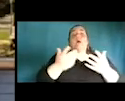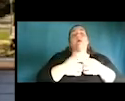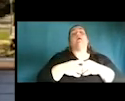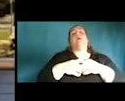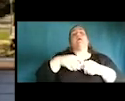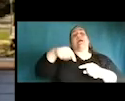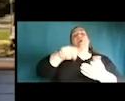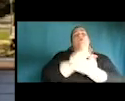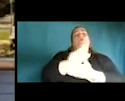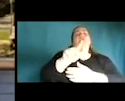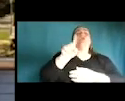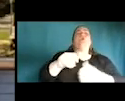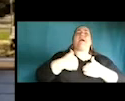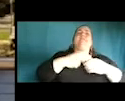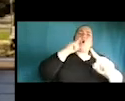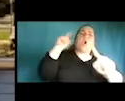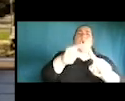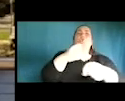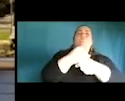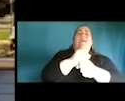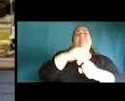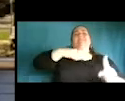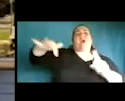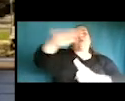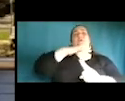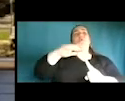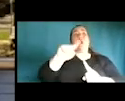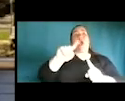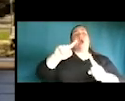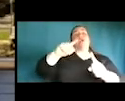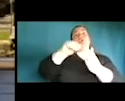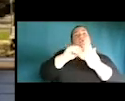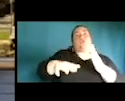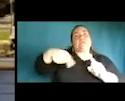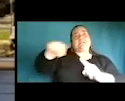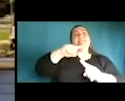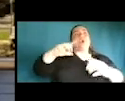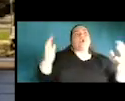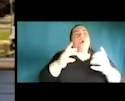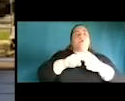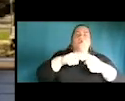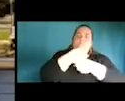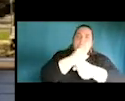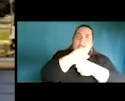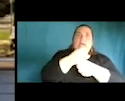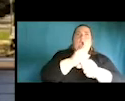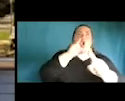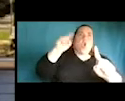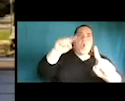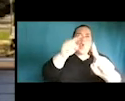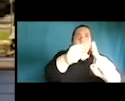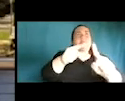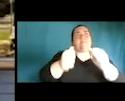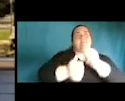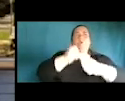creating an environment in which students are encouraged to formulate and consider the problems which are most basic to them. What their lives are